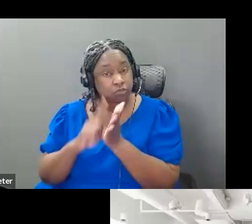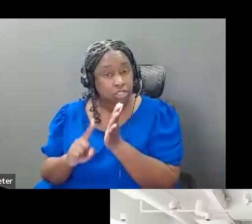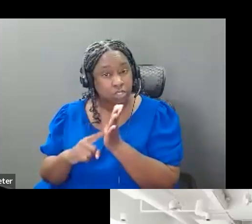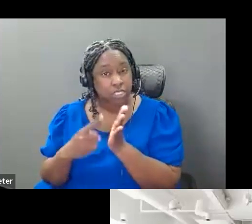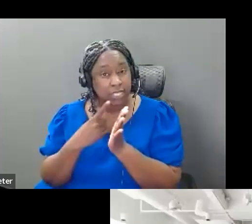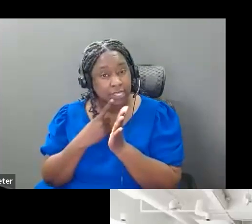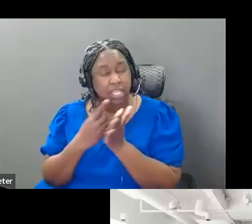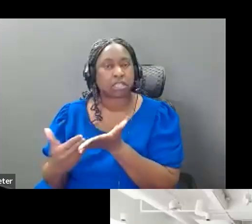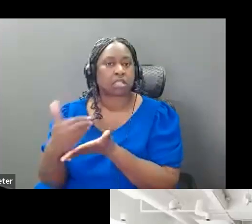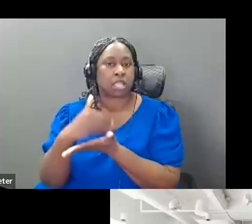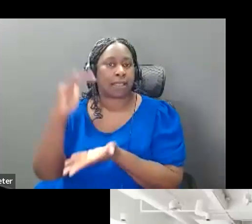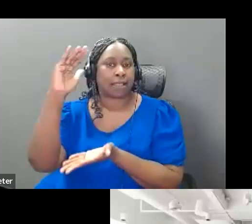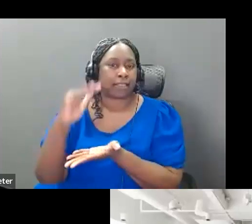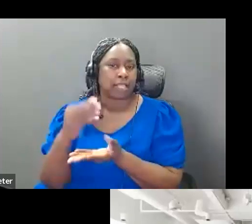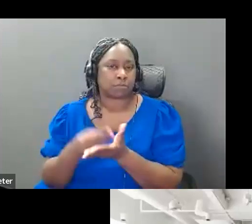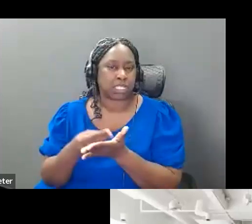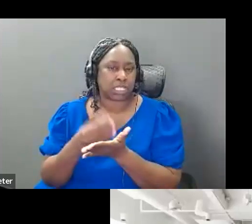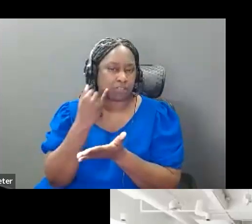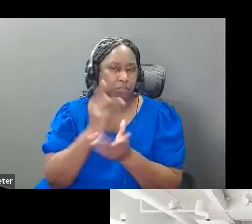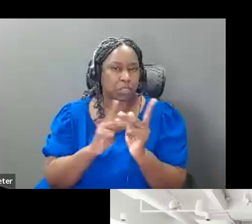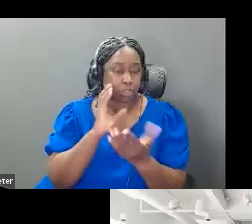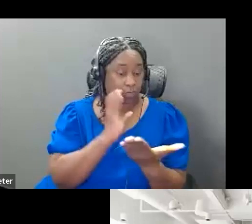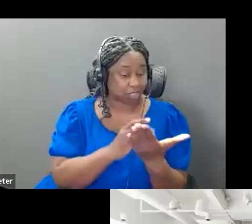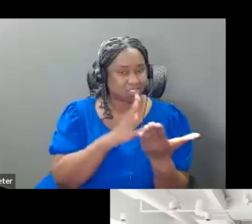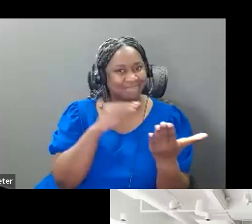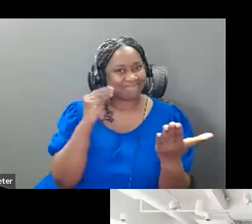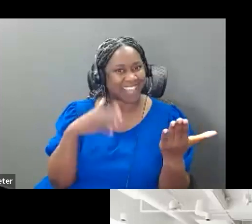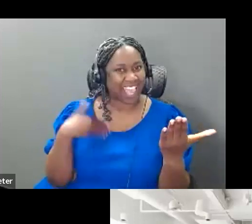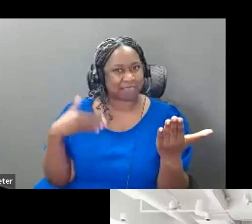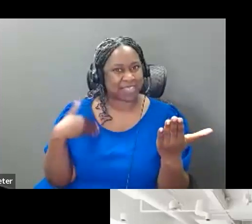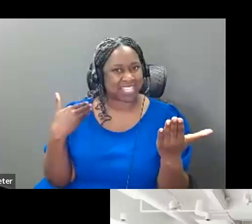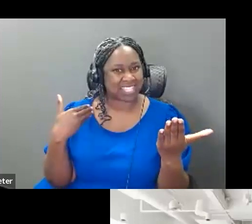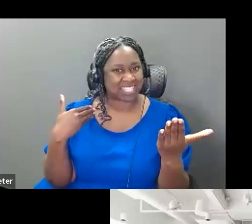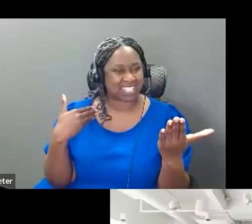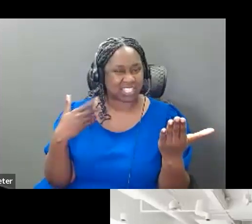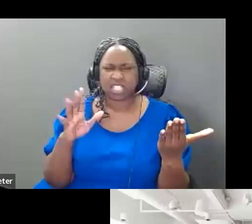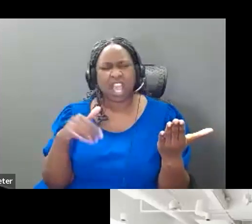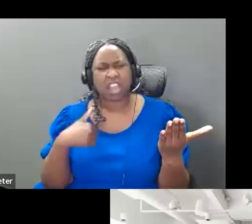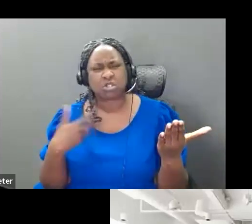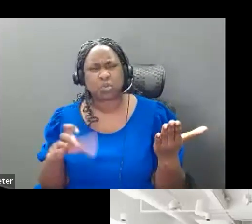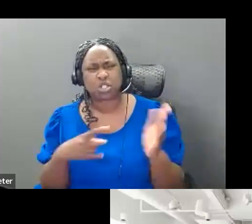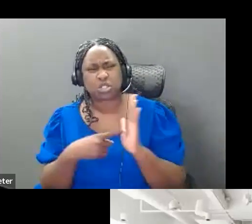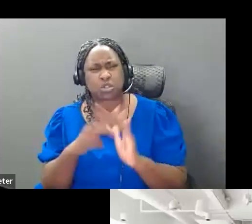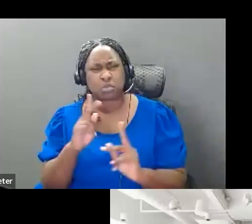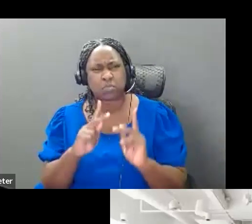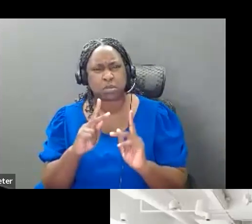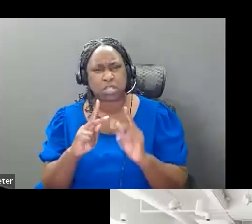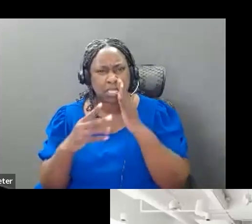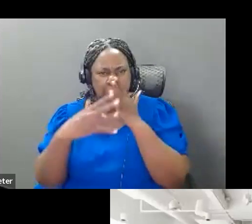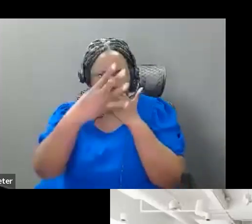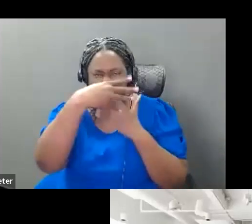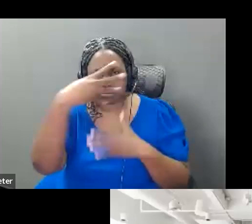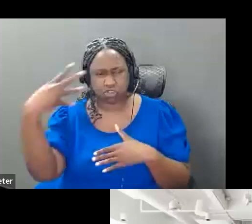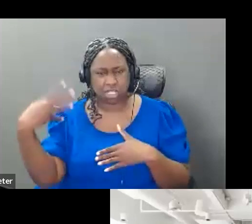in less money when you see happy people in a fundraising appeal. But they continue, I don't want to show people, particularly immigrants, in such a